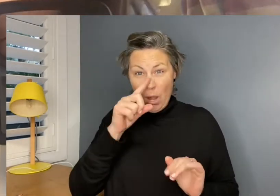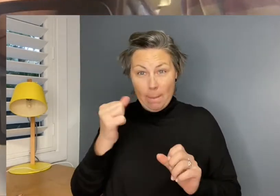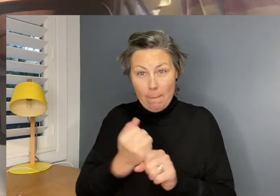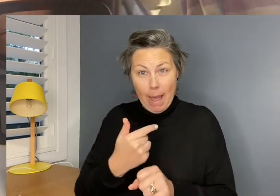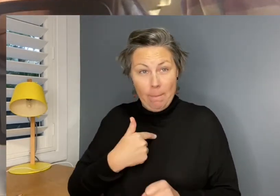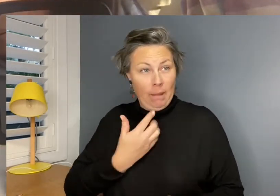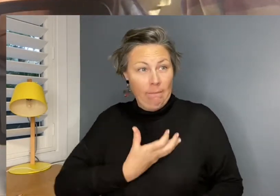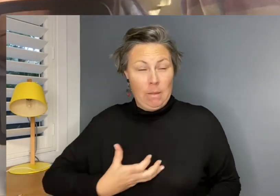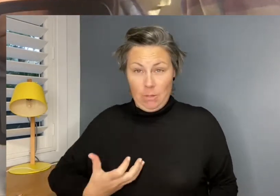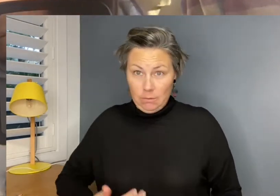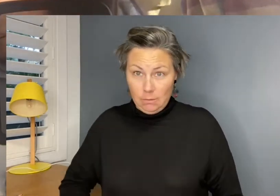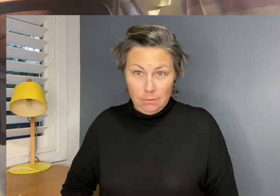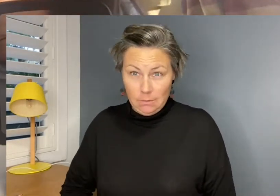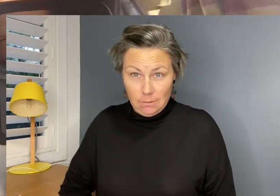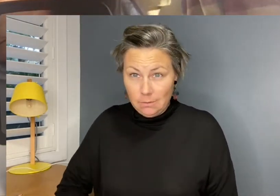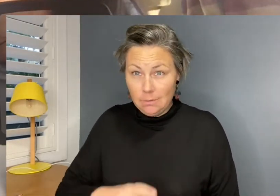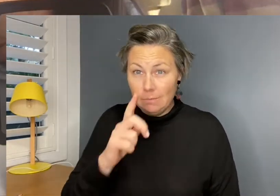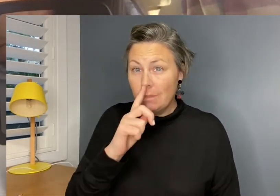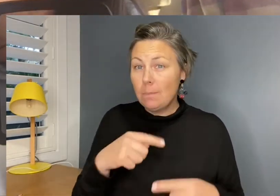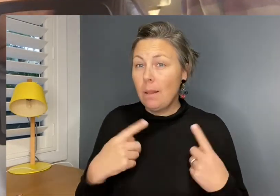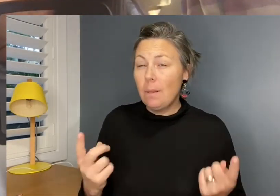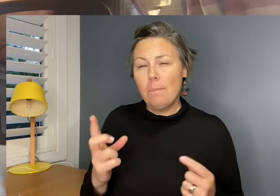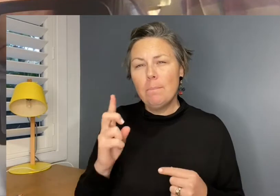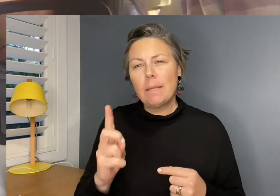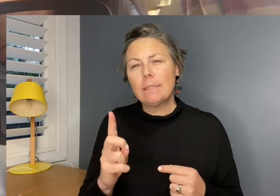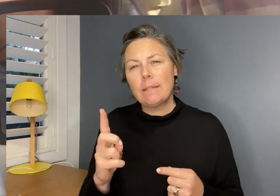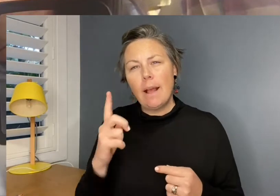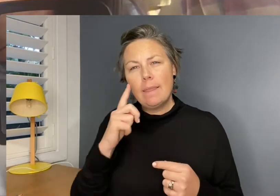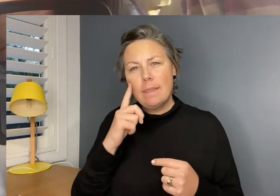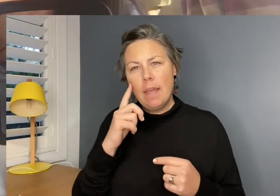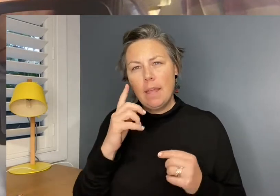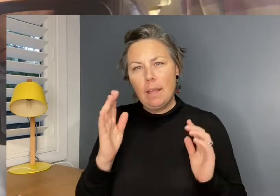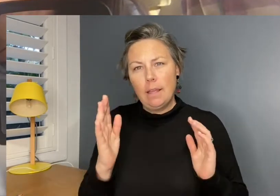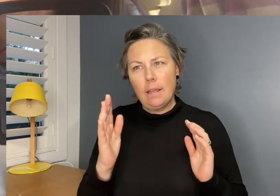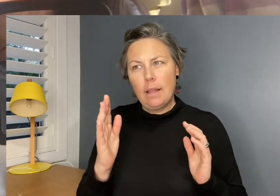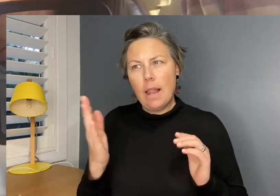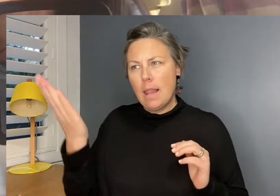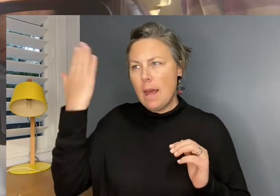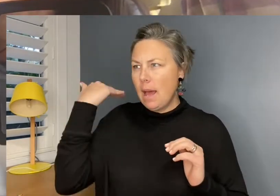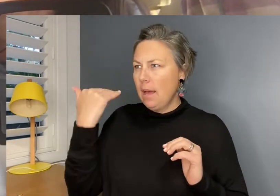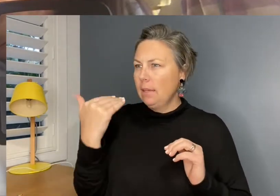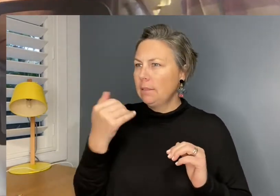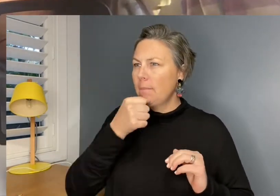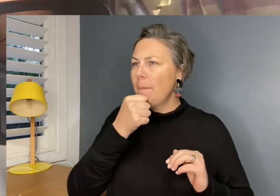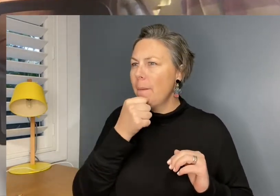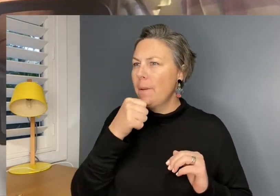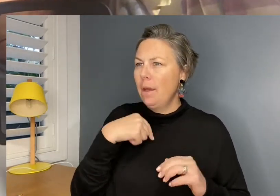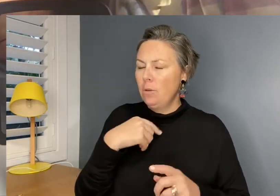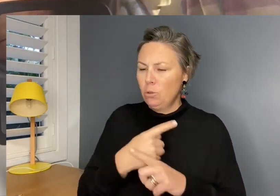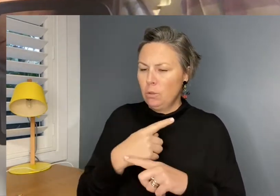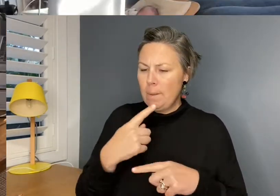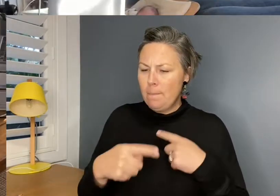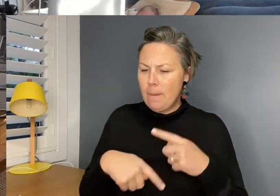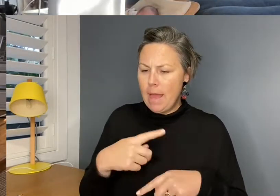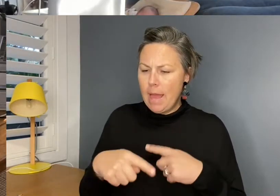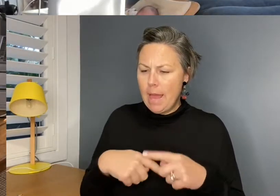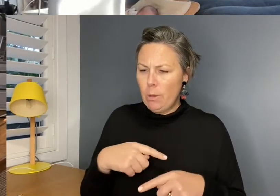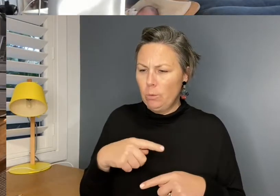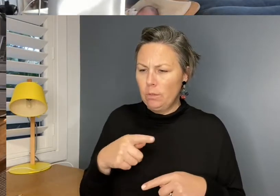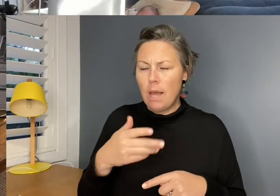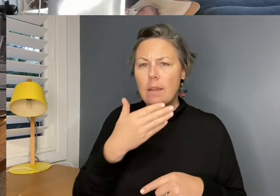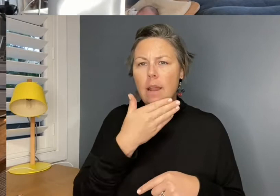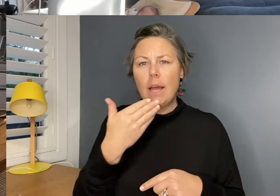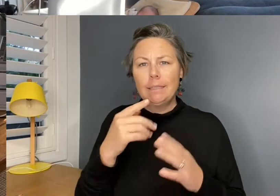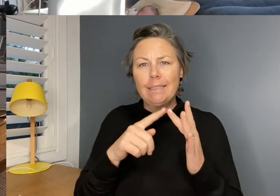massage. And the lady that I had the massage with gave me some really good labour techniques.